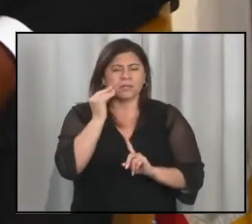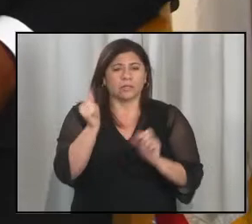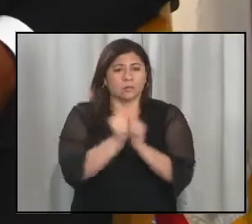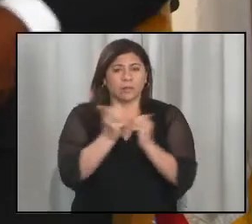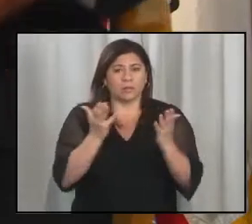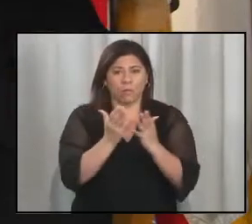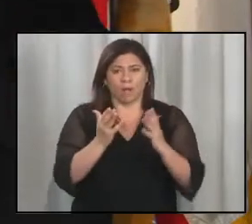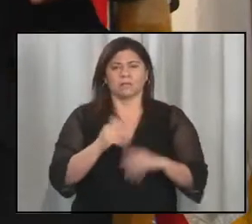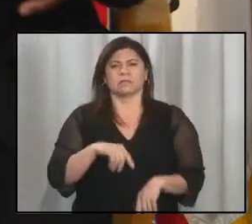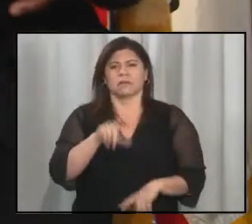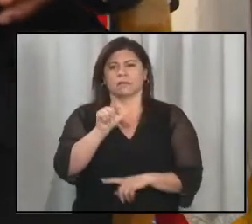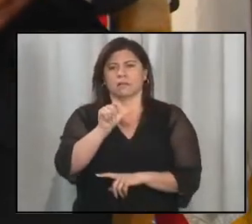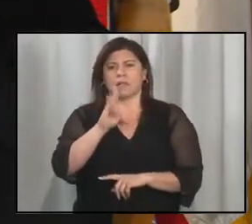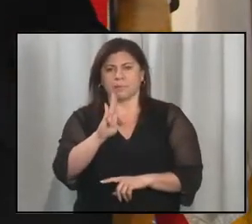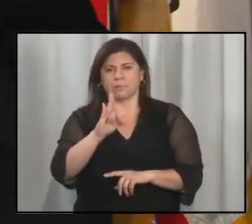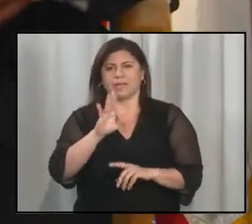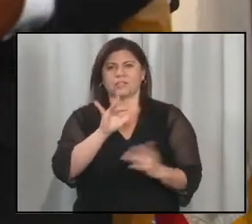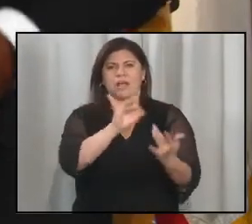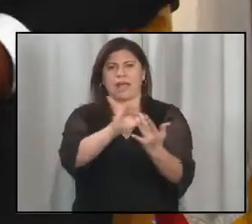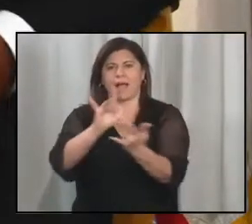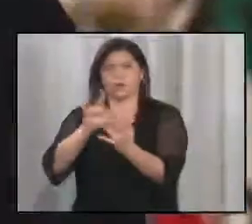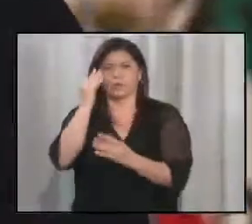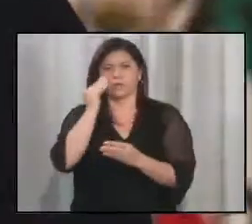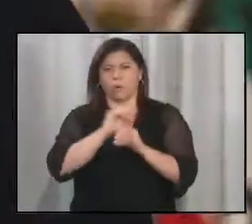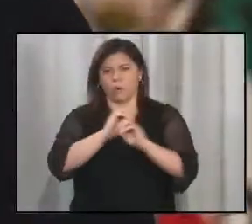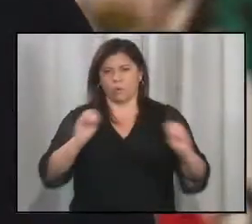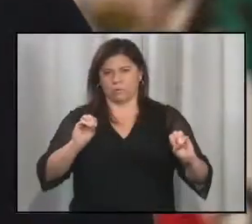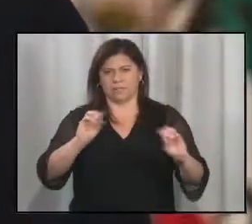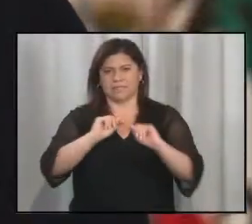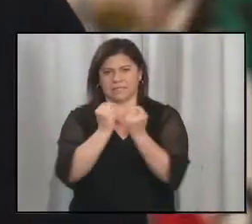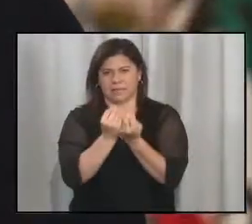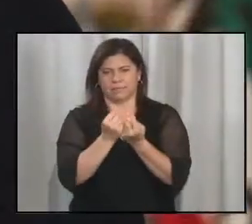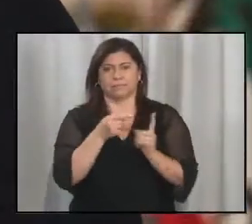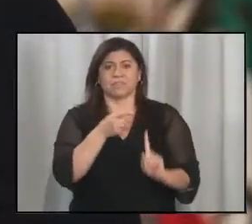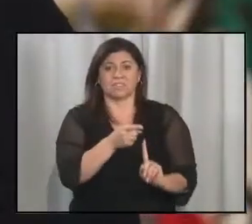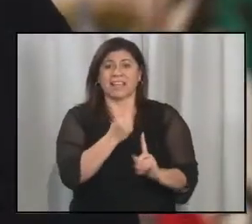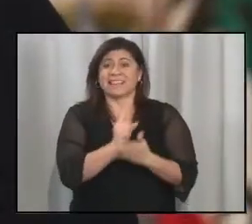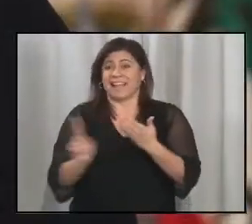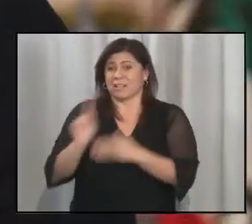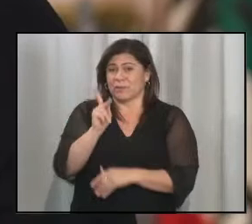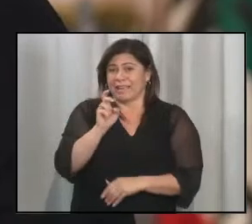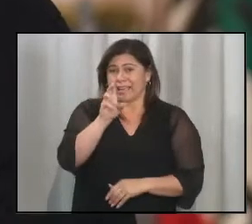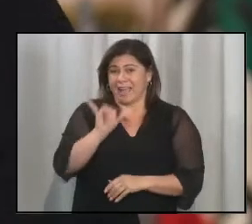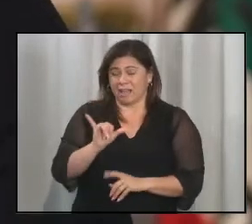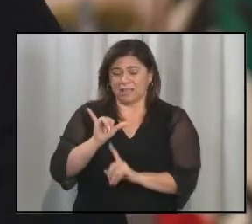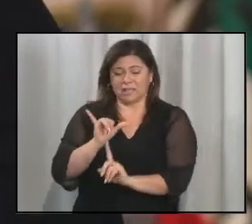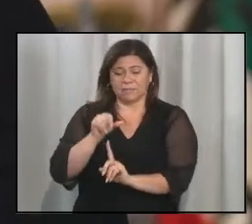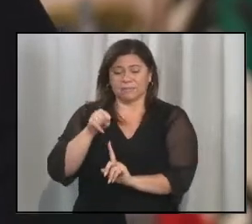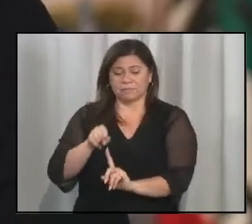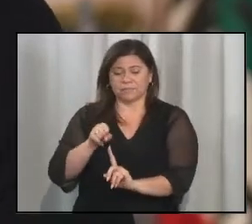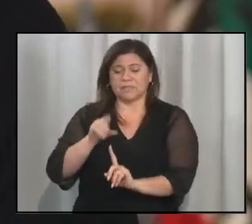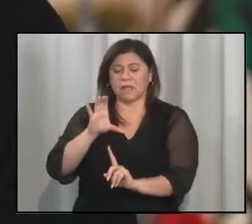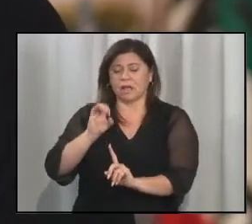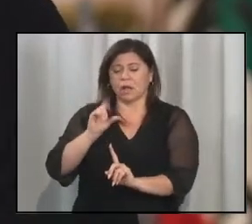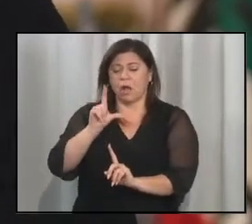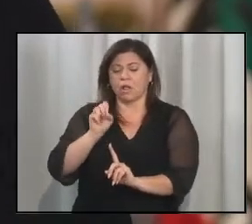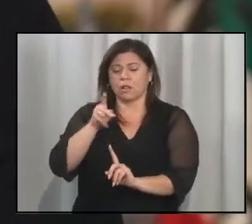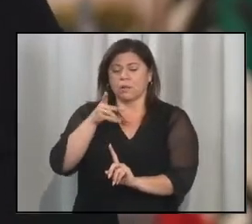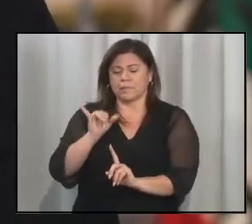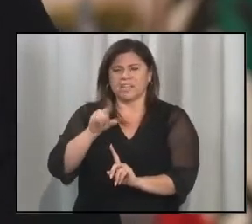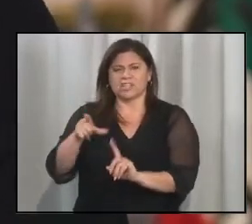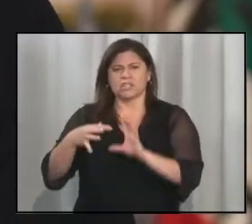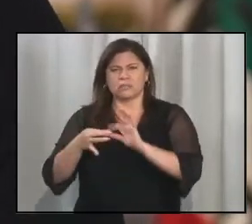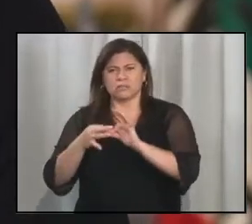team. Last week, Kelly Colopy joined us. She shared the city's Housing First model. As Kelly mentioned, Housing